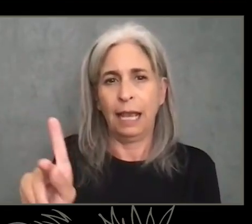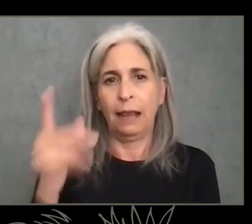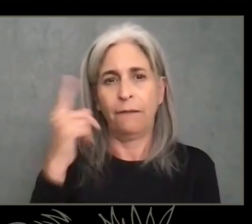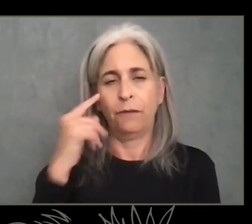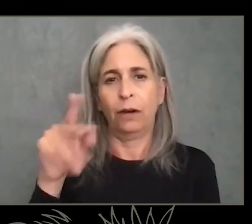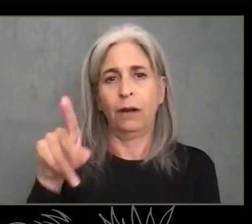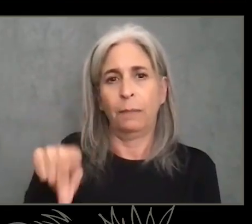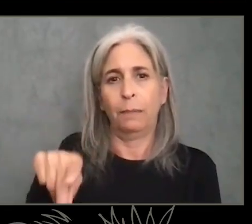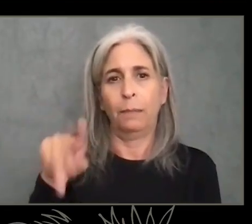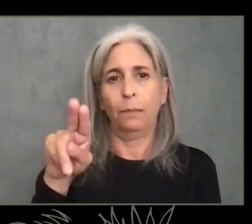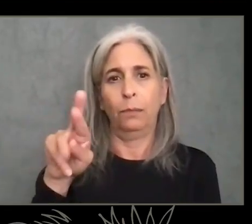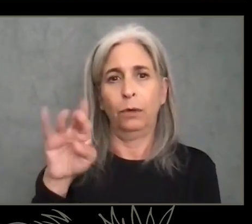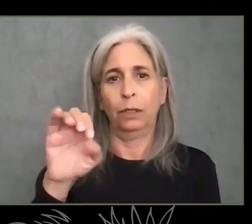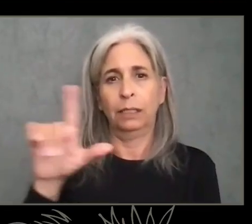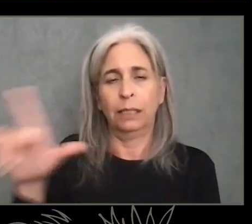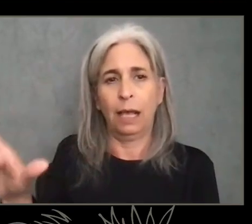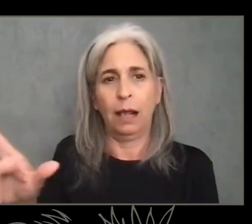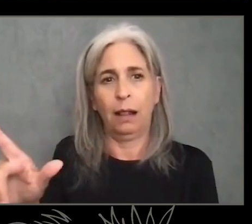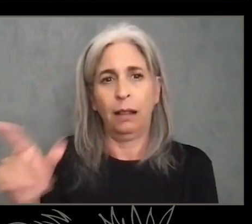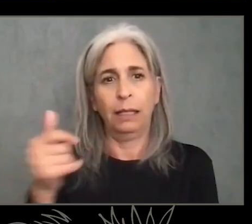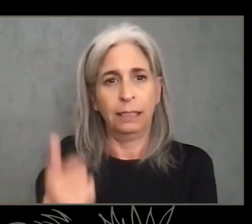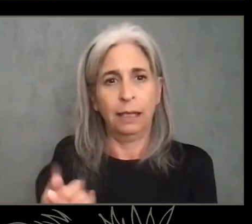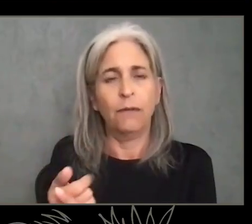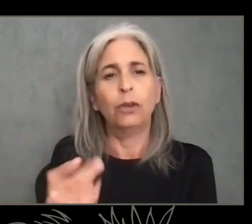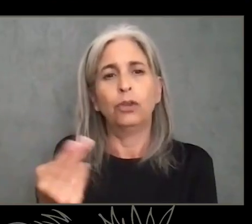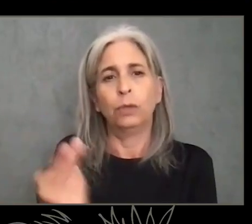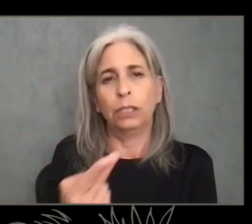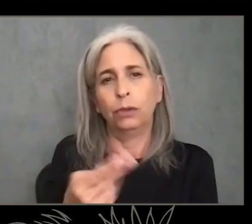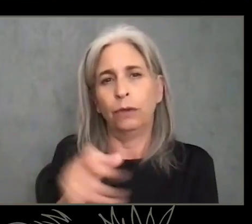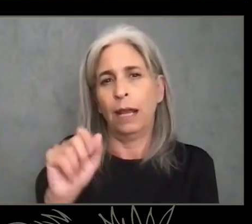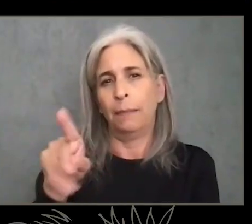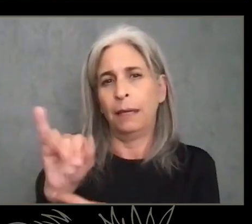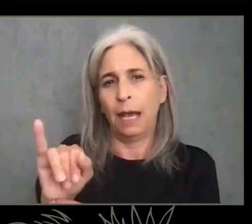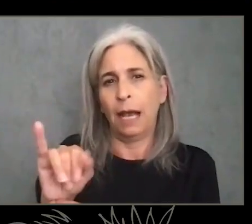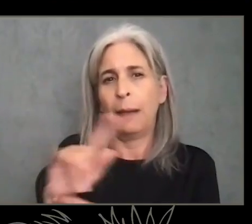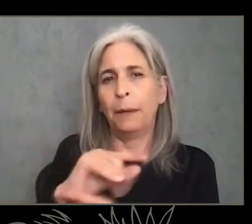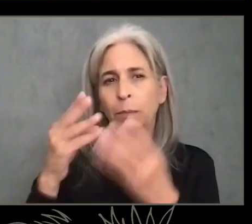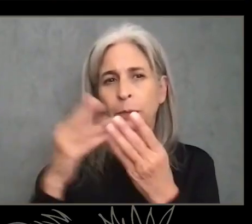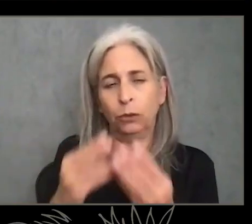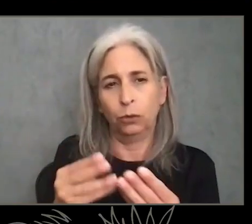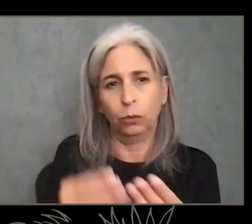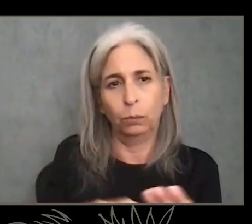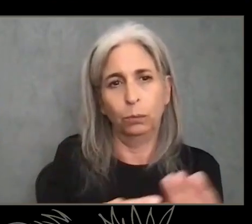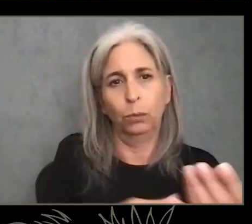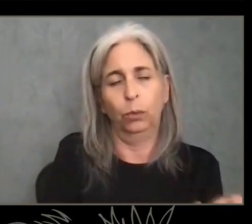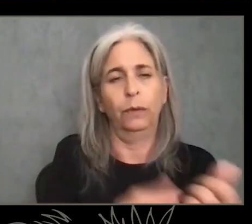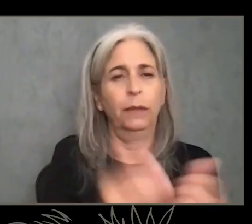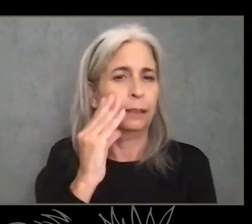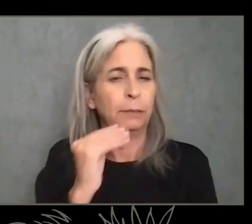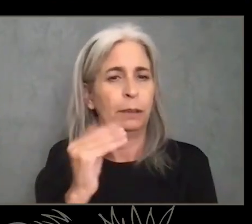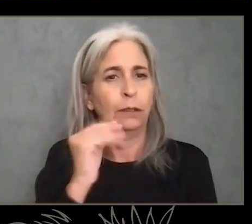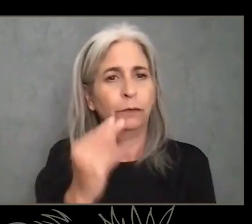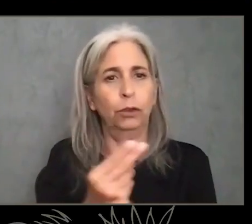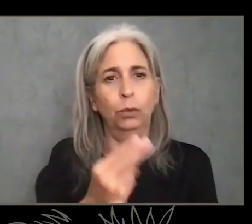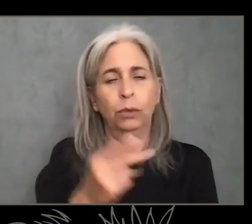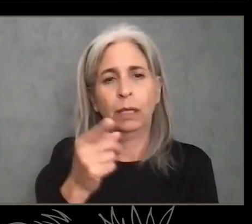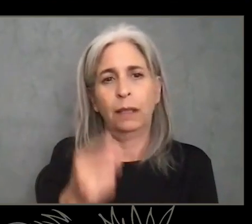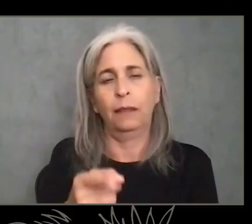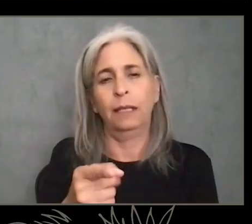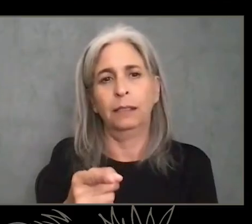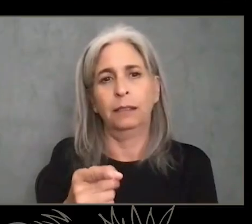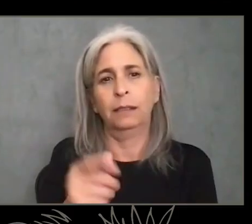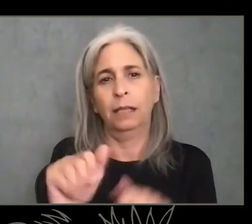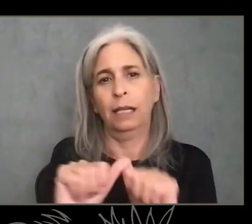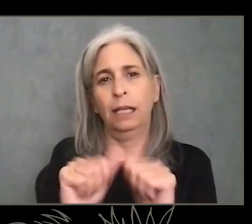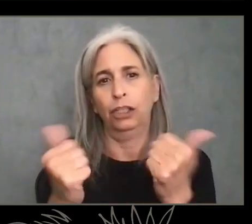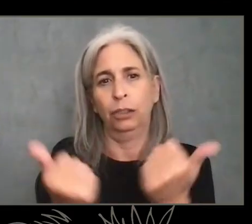I think you will need an API for the model that you will use. But it would provide a smooth experience of using these agentic